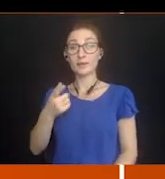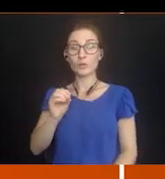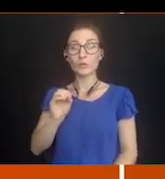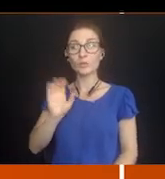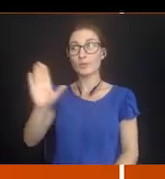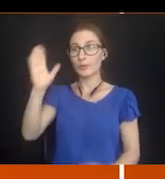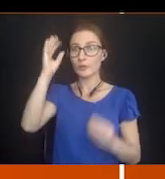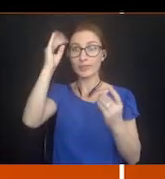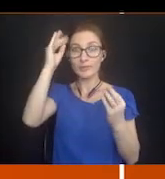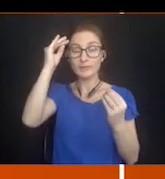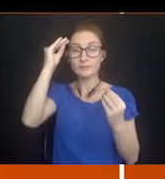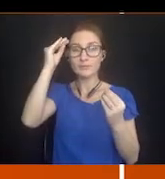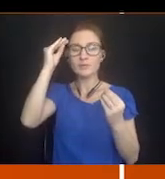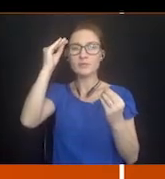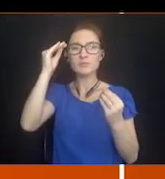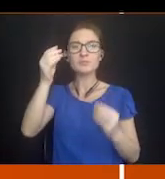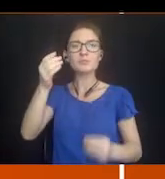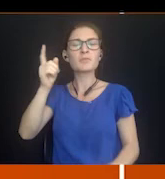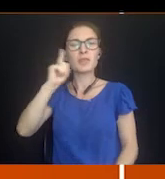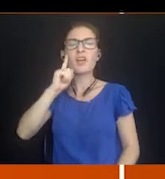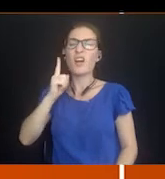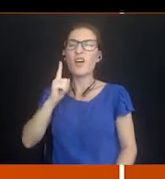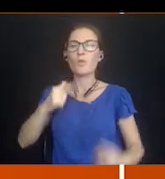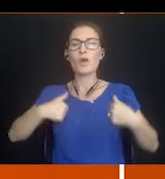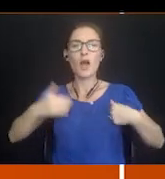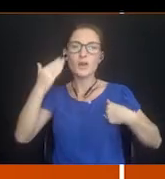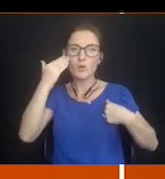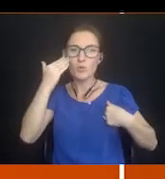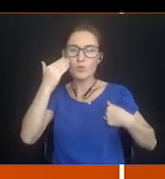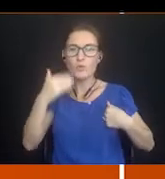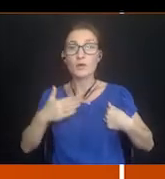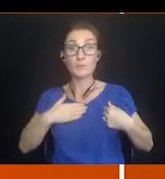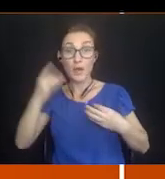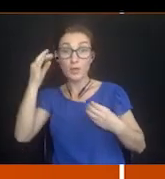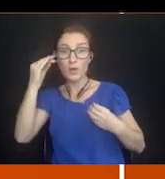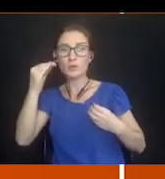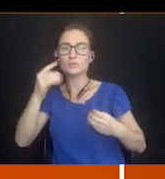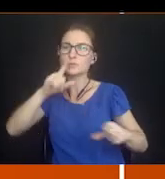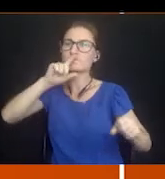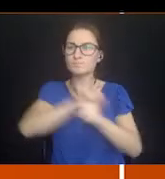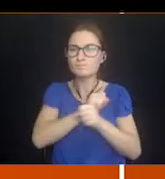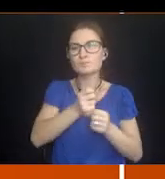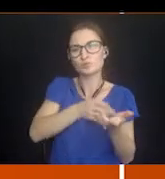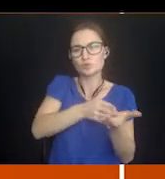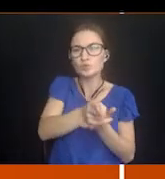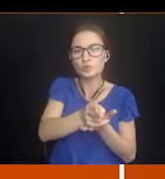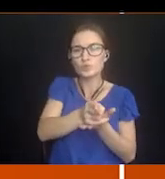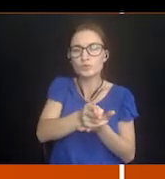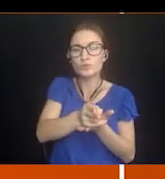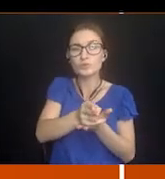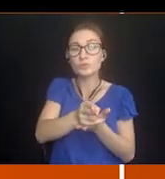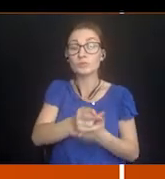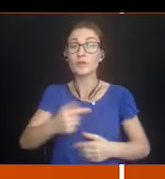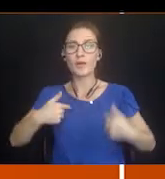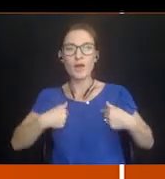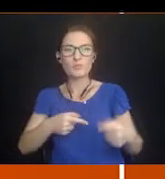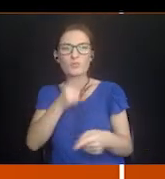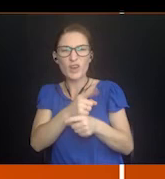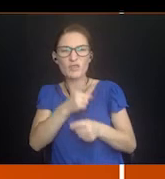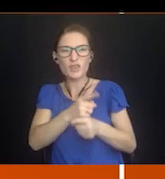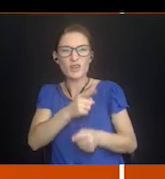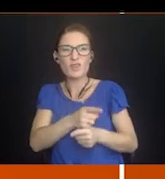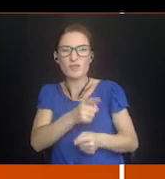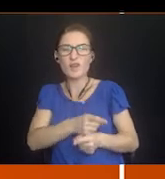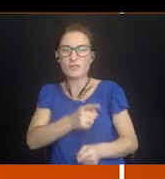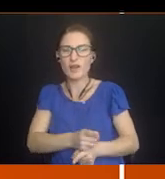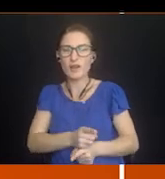So that heightened ego, the way it thinks is that I know it's truth, and the way I think about